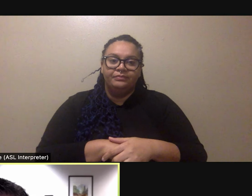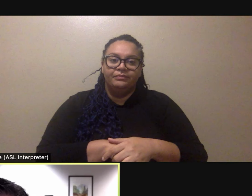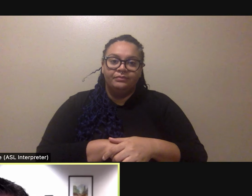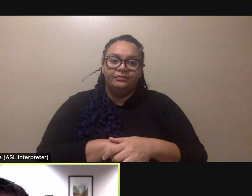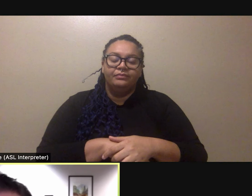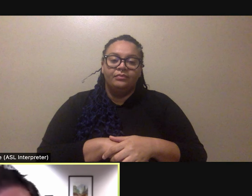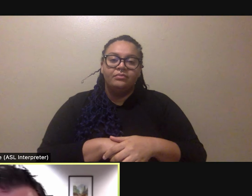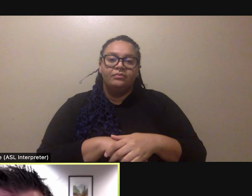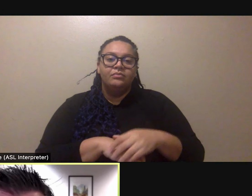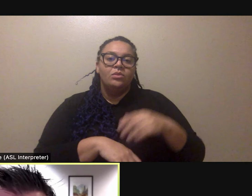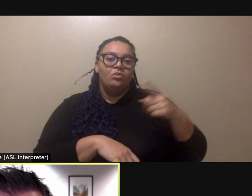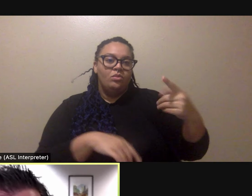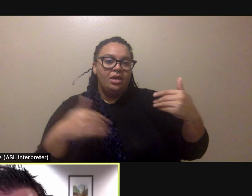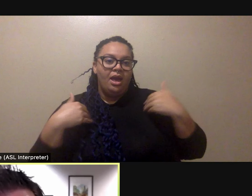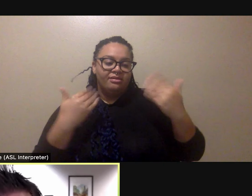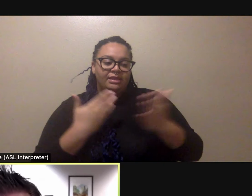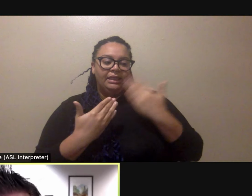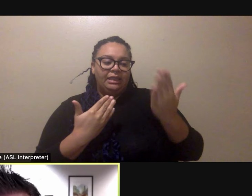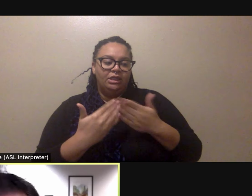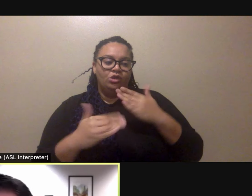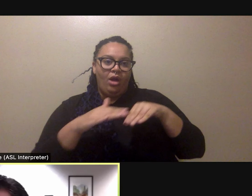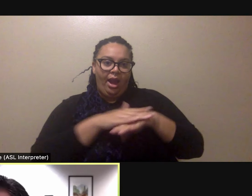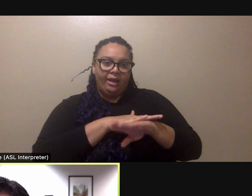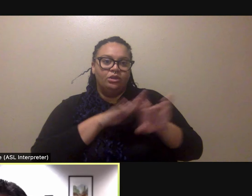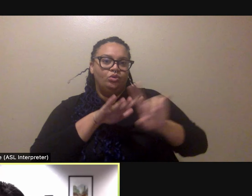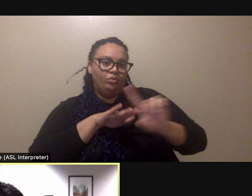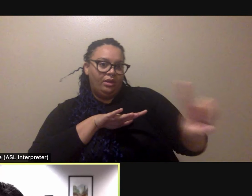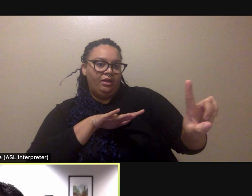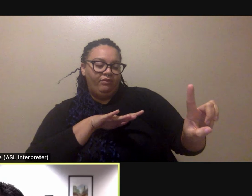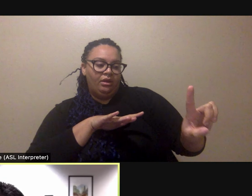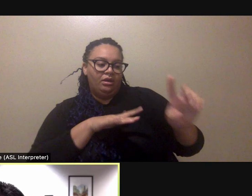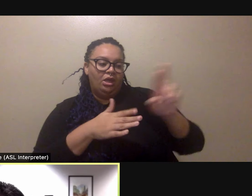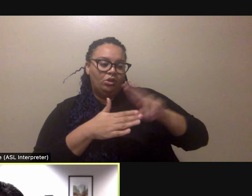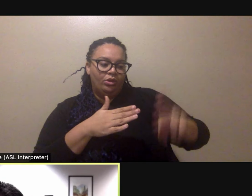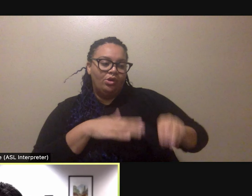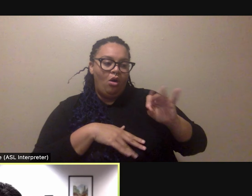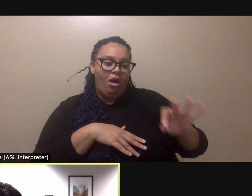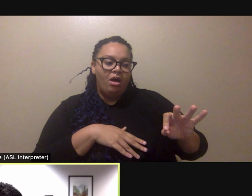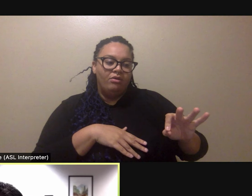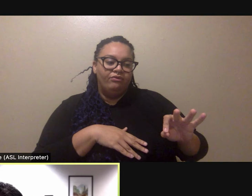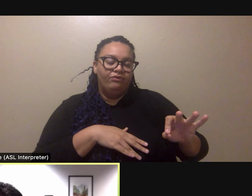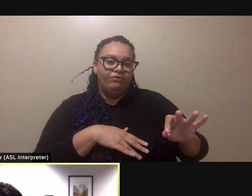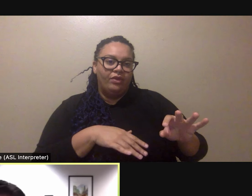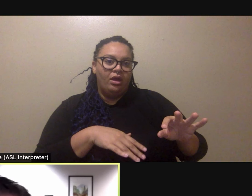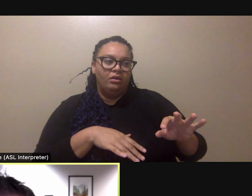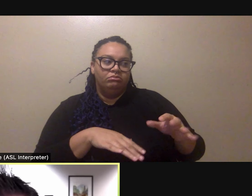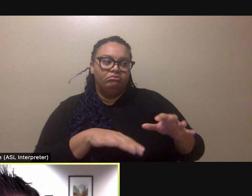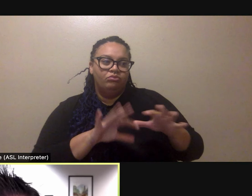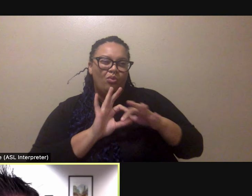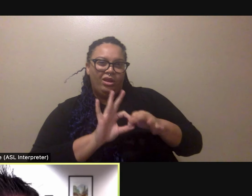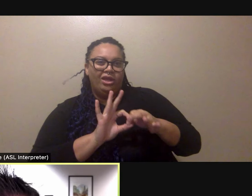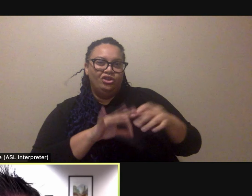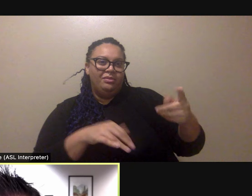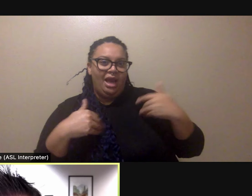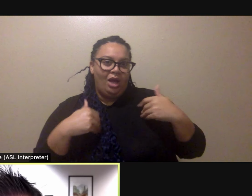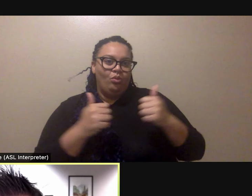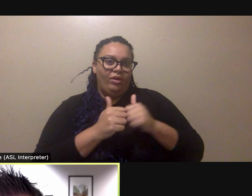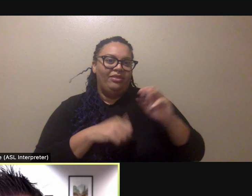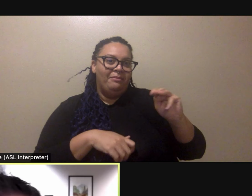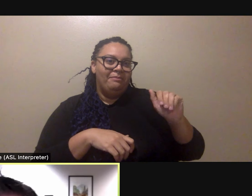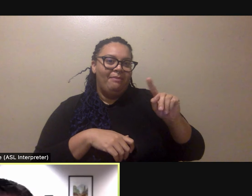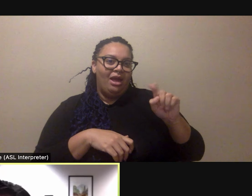And so he had easier access to running away as a result of that relationship he had with one of his slave masters.